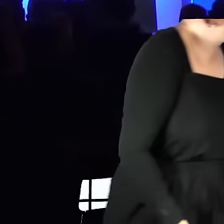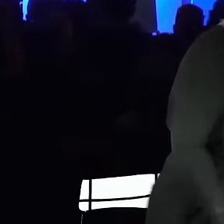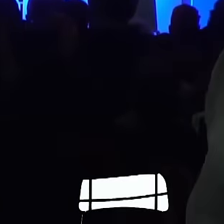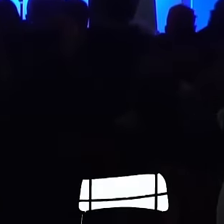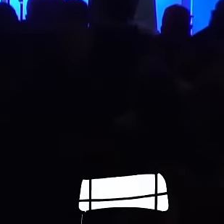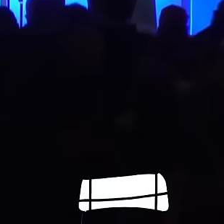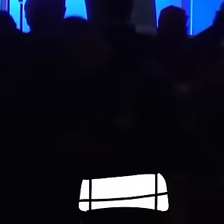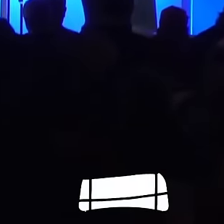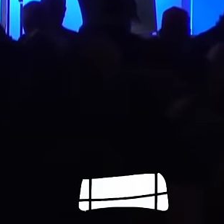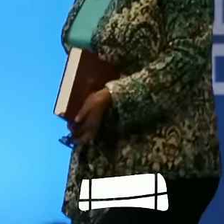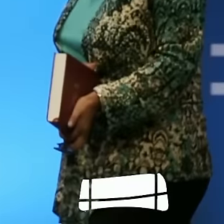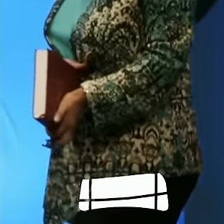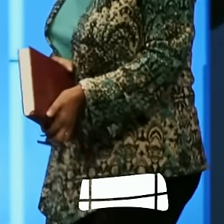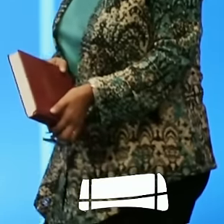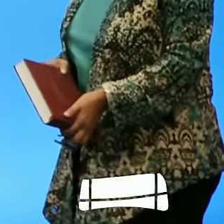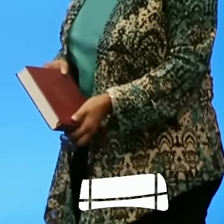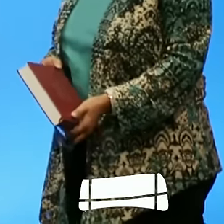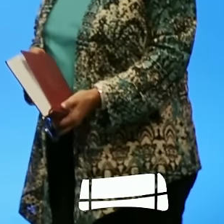Please have a seat.